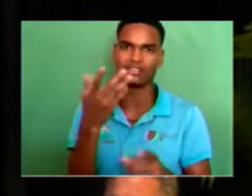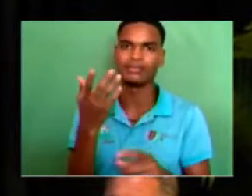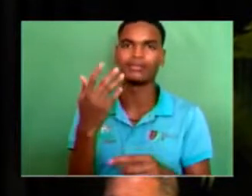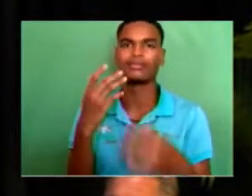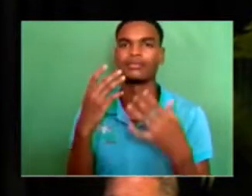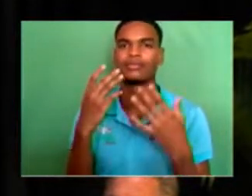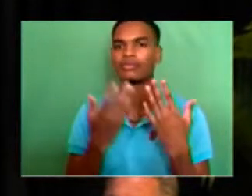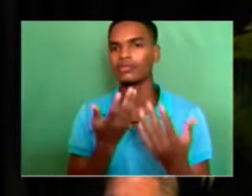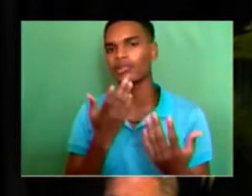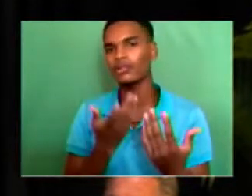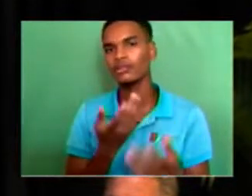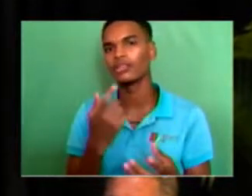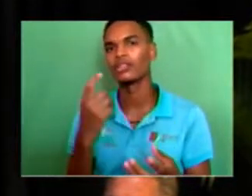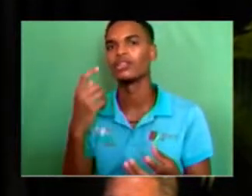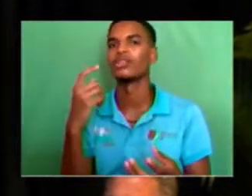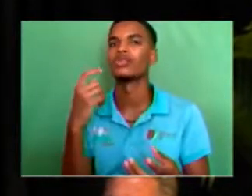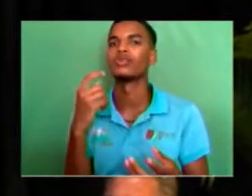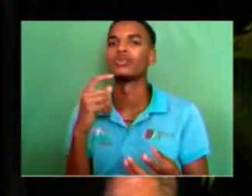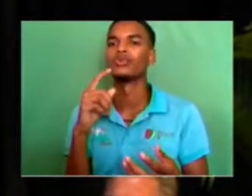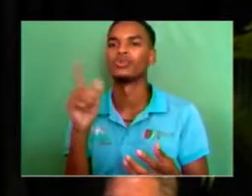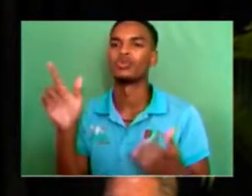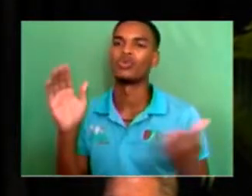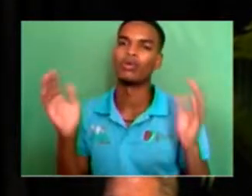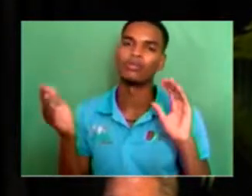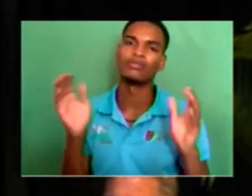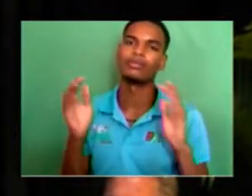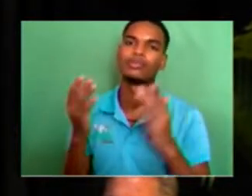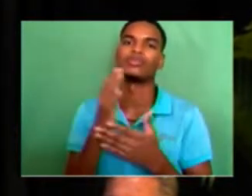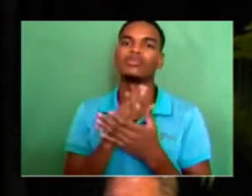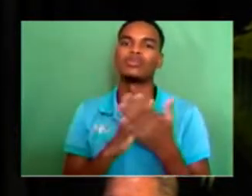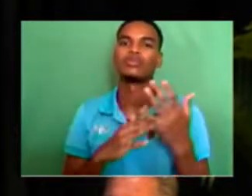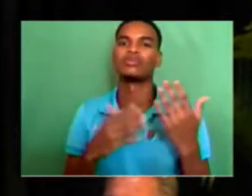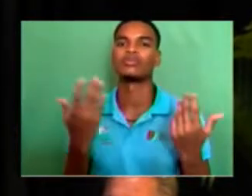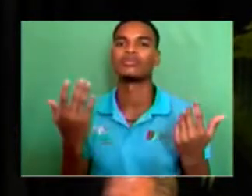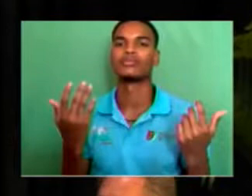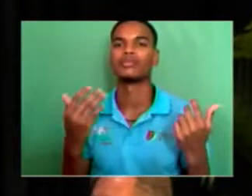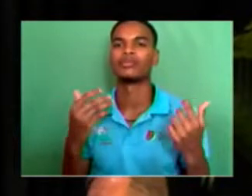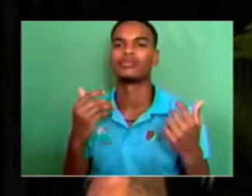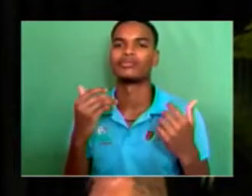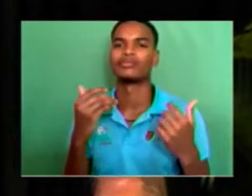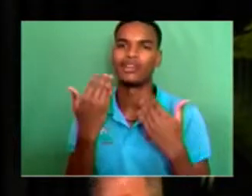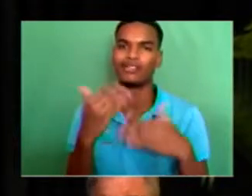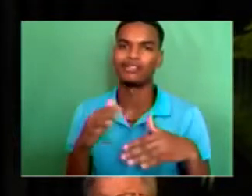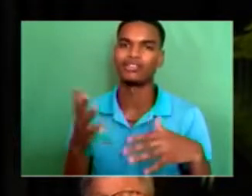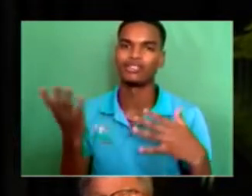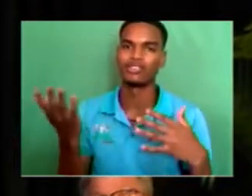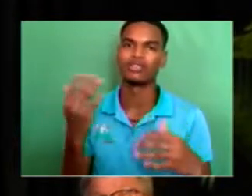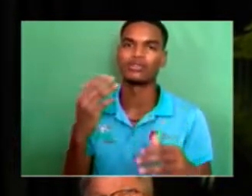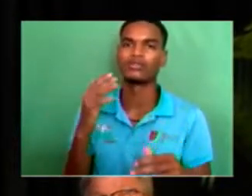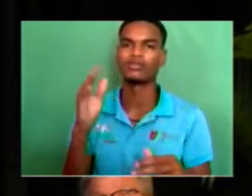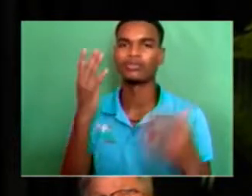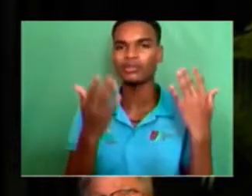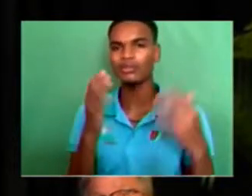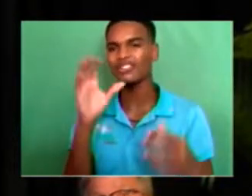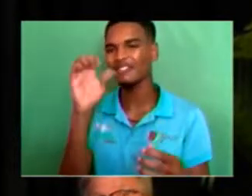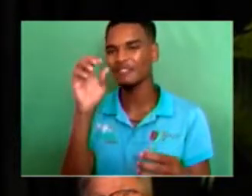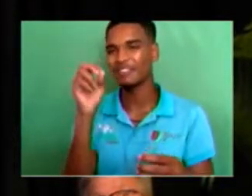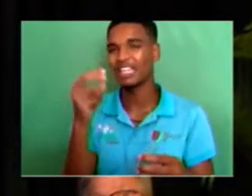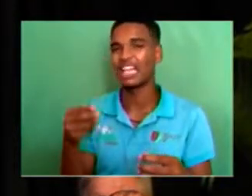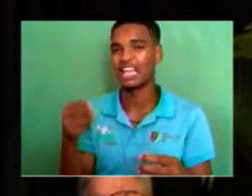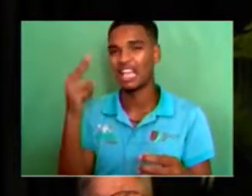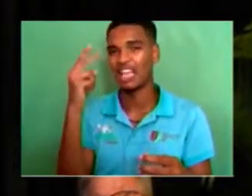your, comparison of the GDP averages there, 50 may still be high for this